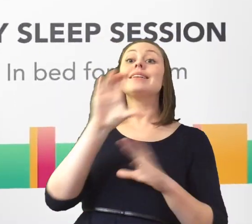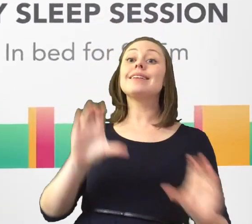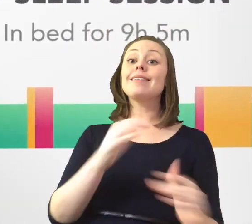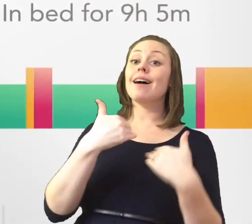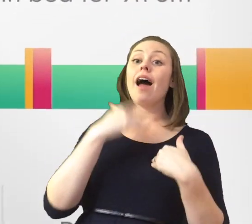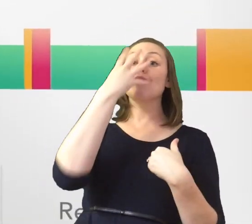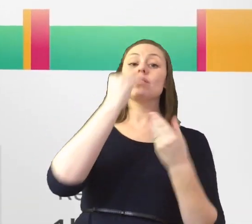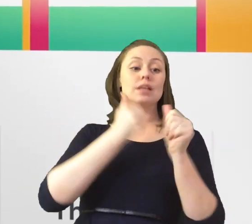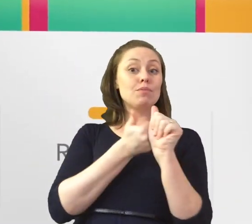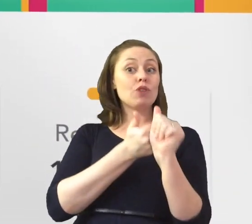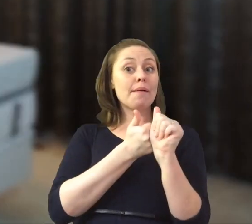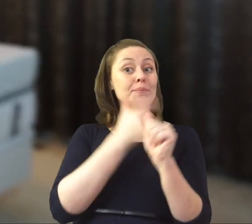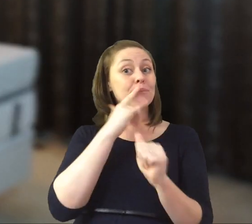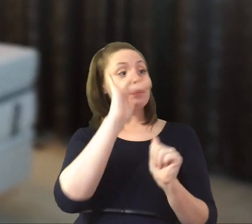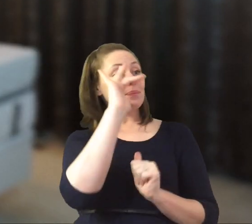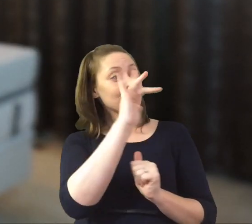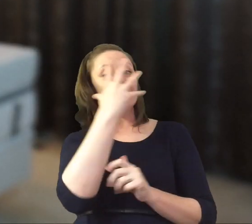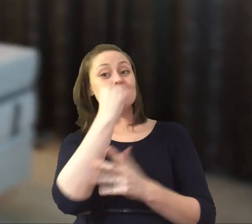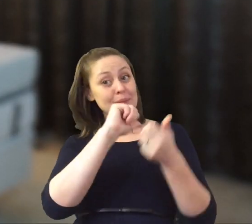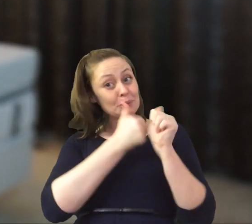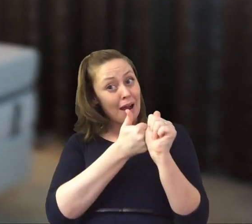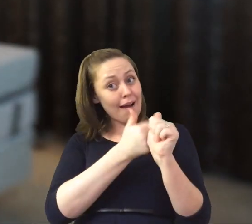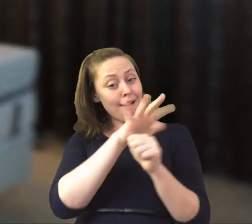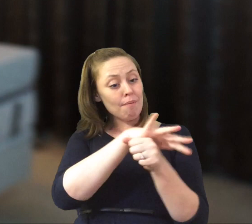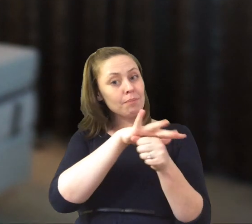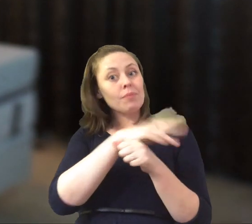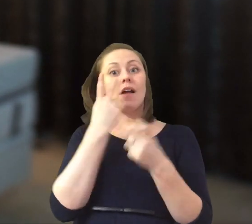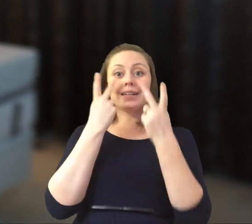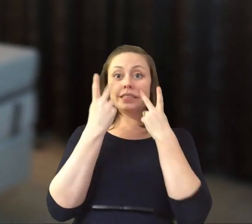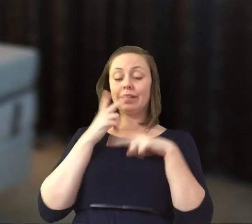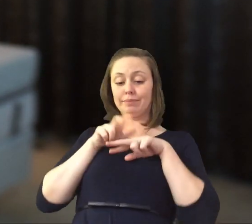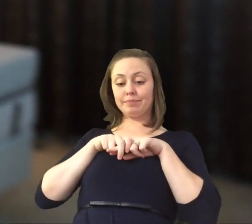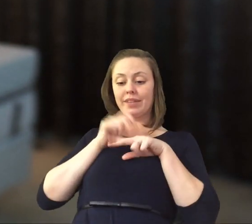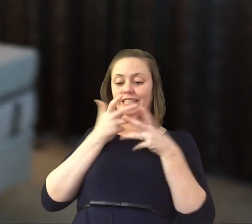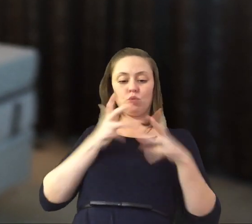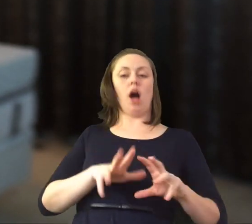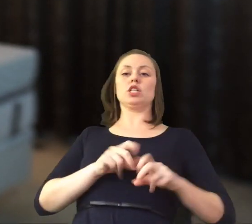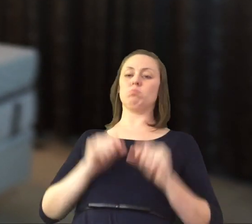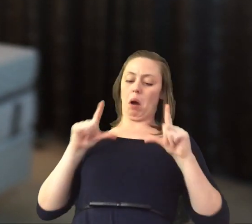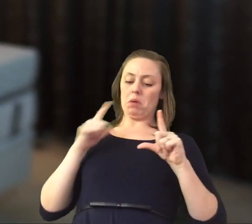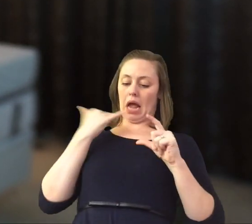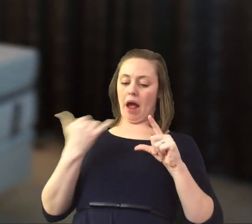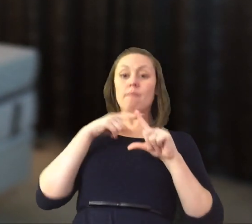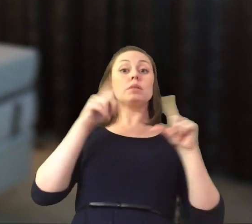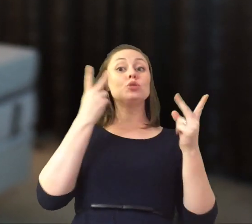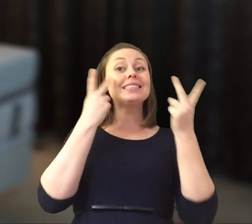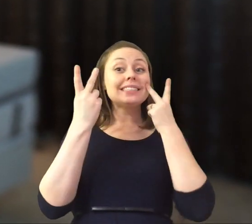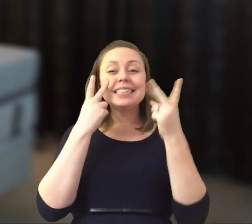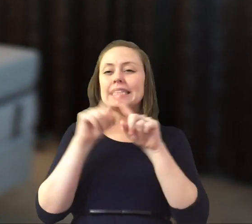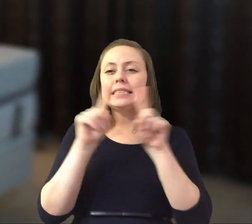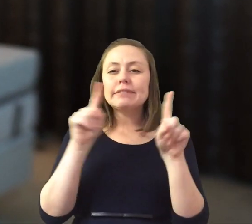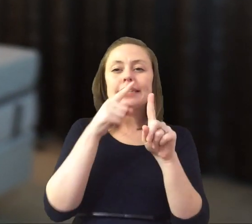sleep tracking. So when you go to your sleep tracking area, you can see, since I'm sitting on the bed, it's not working, but you can see the